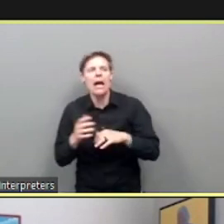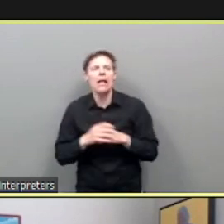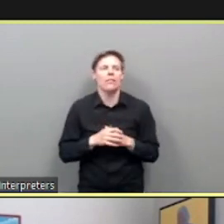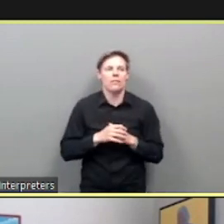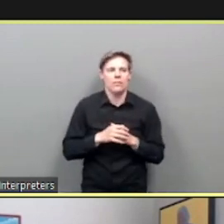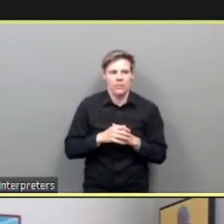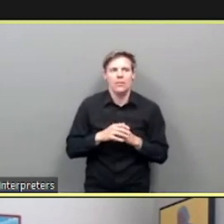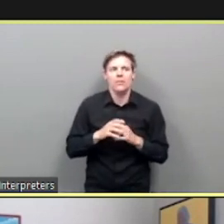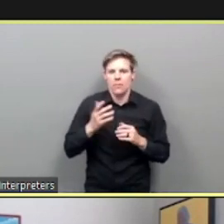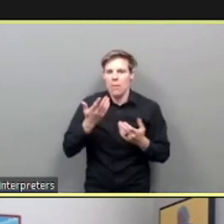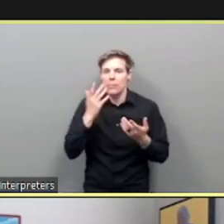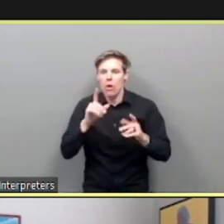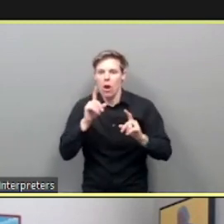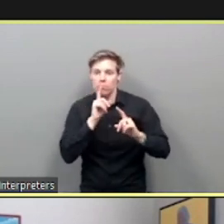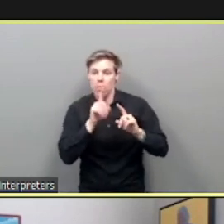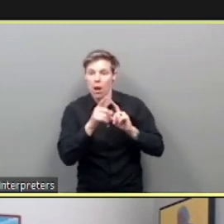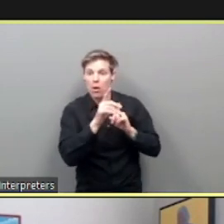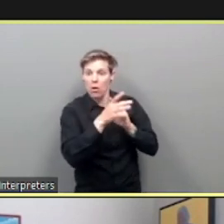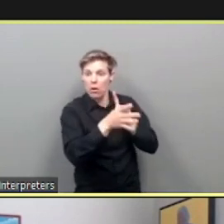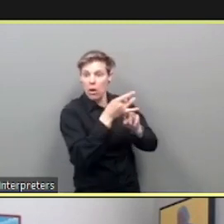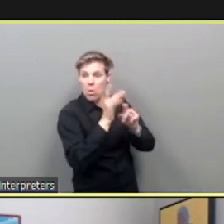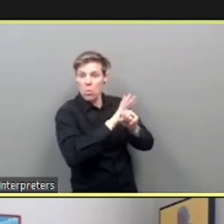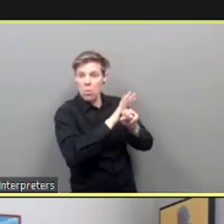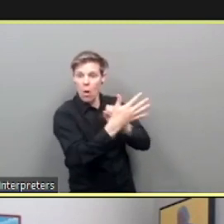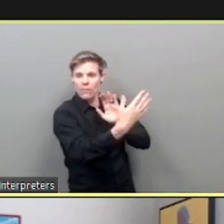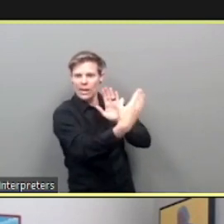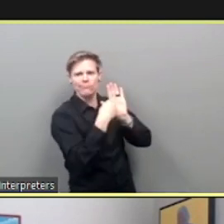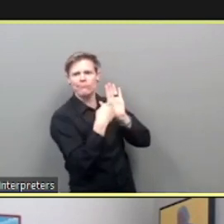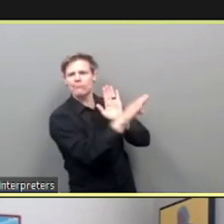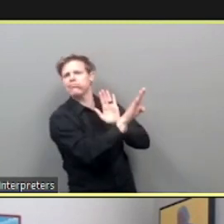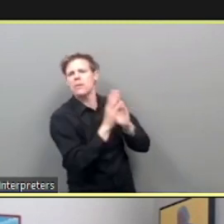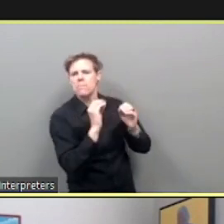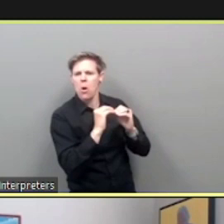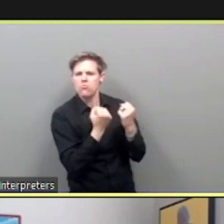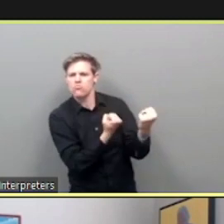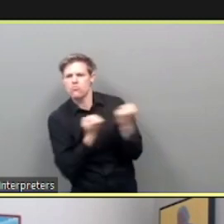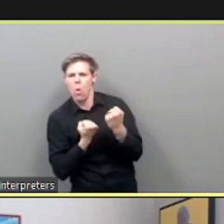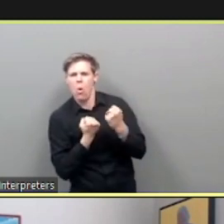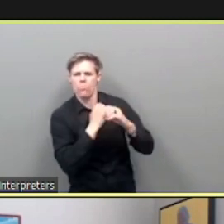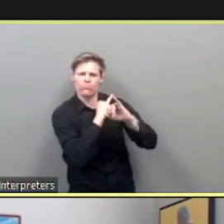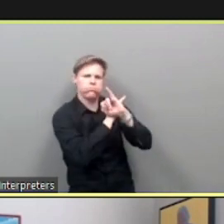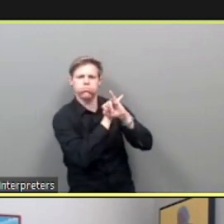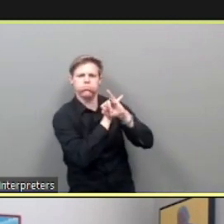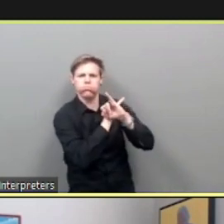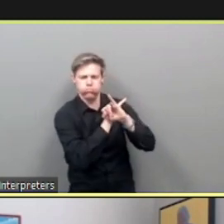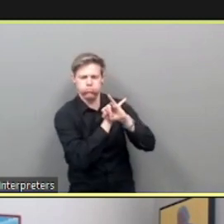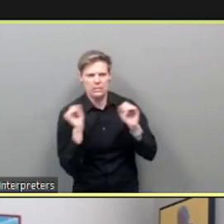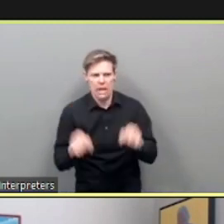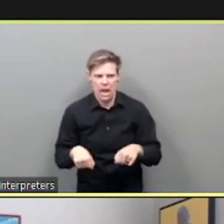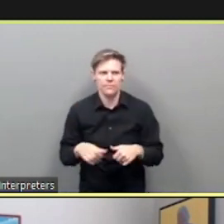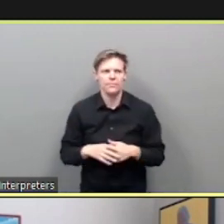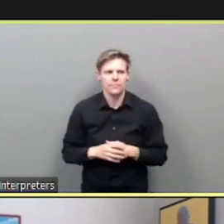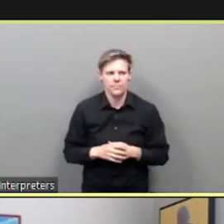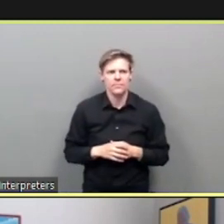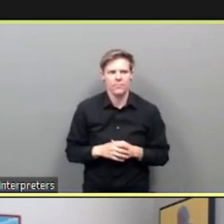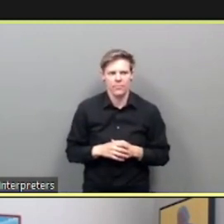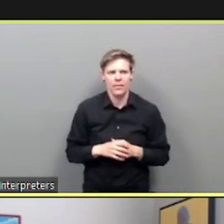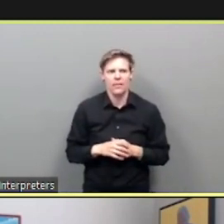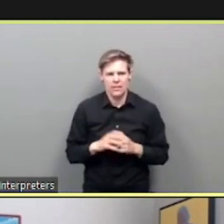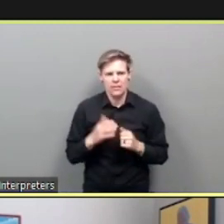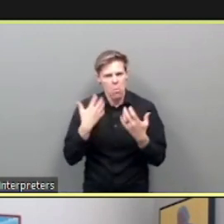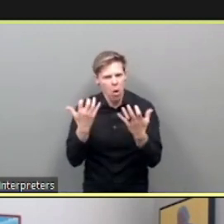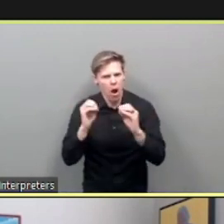28 days after your second shot. So just to clarify that for the boosters. Next slide.